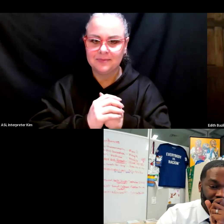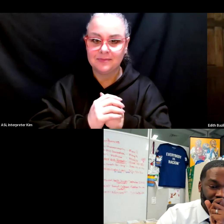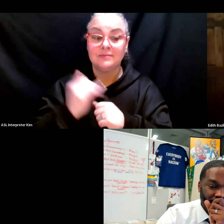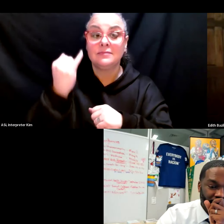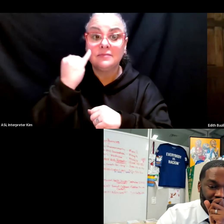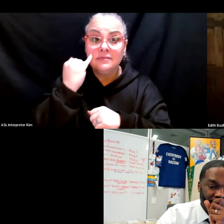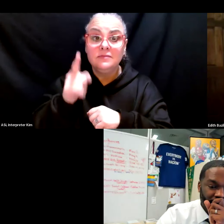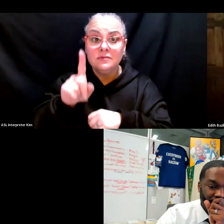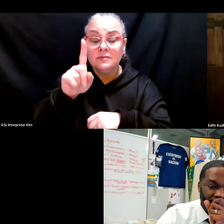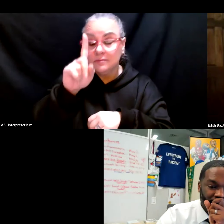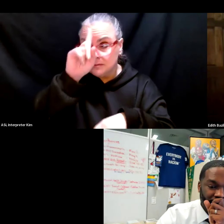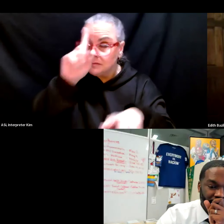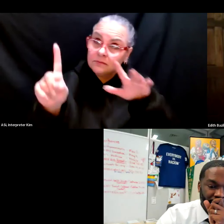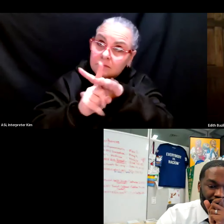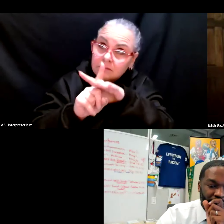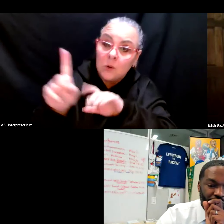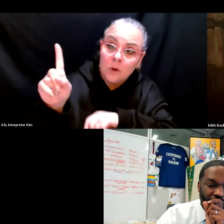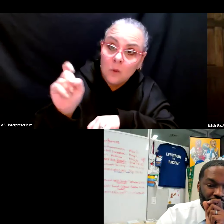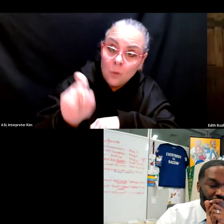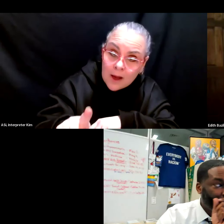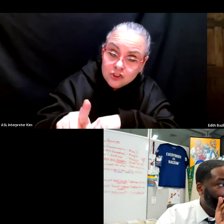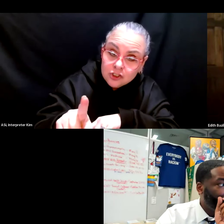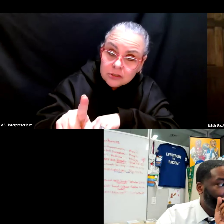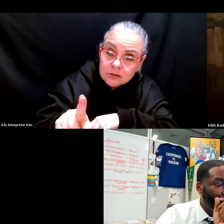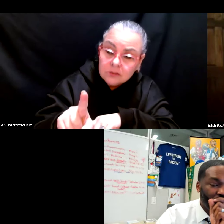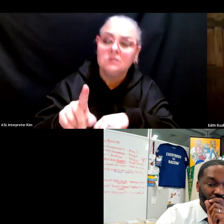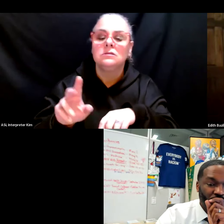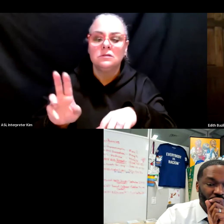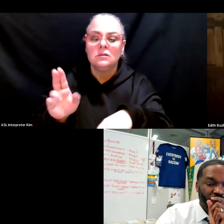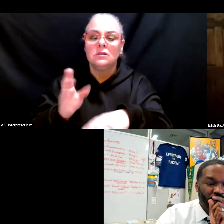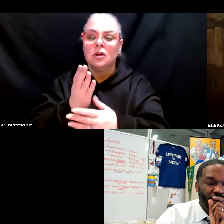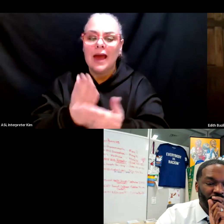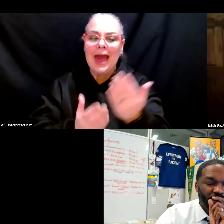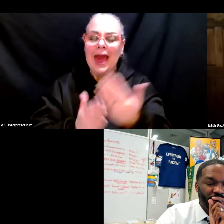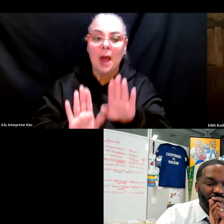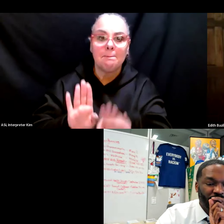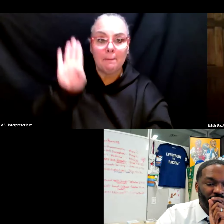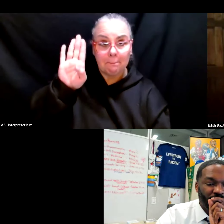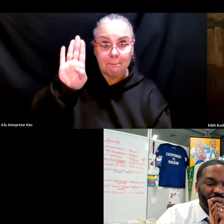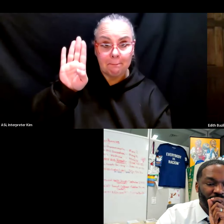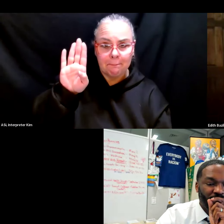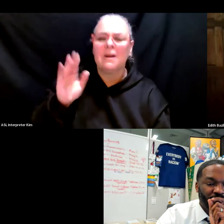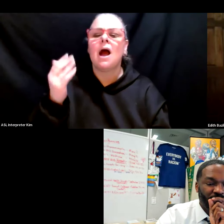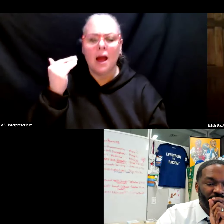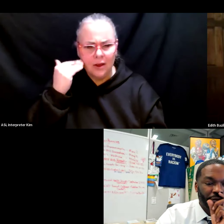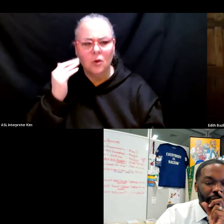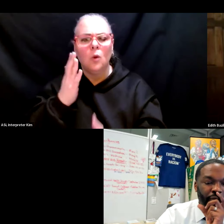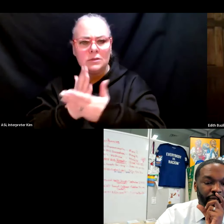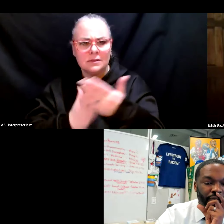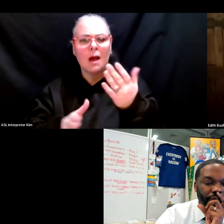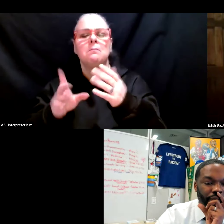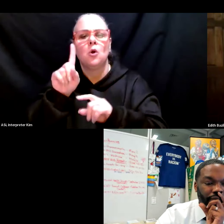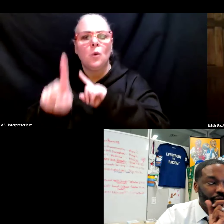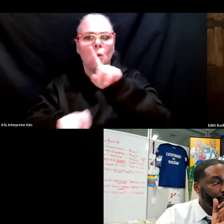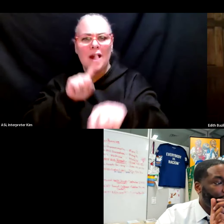have a question for Dr. Simon, please raise your hand. I know that there are questions that pertain